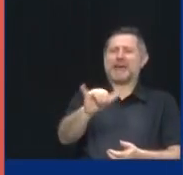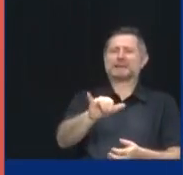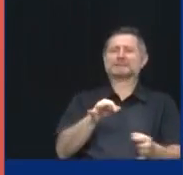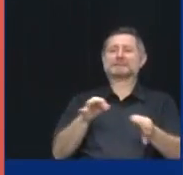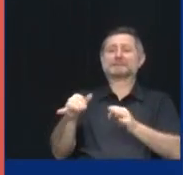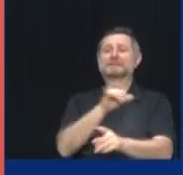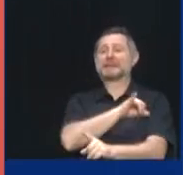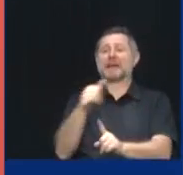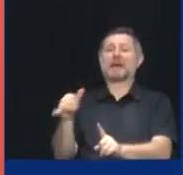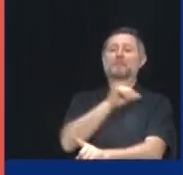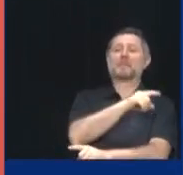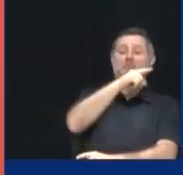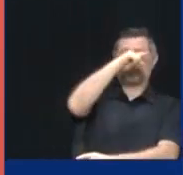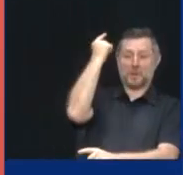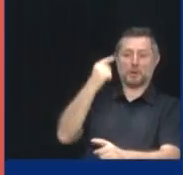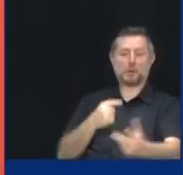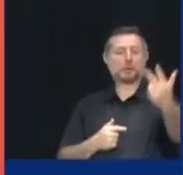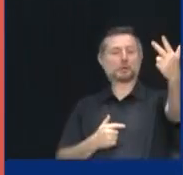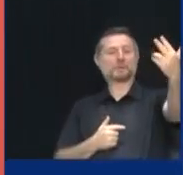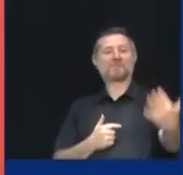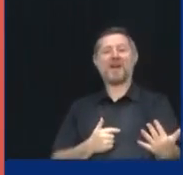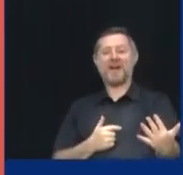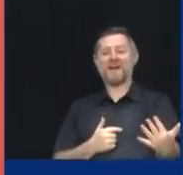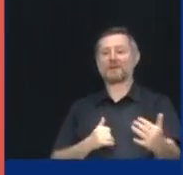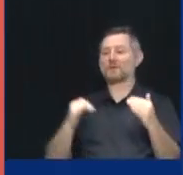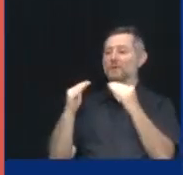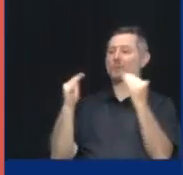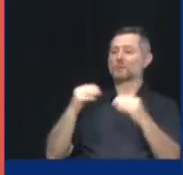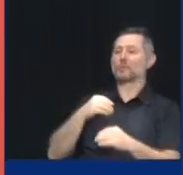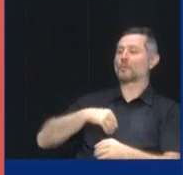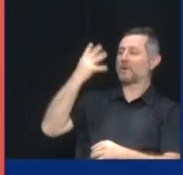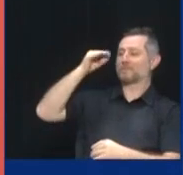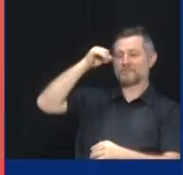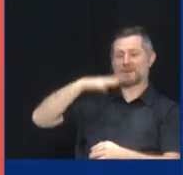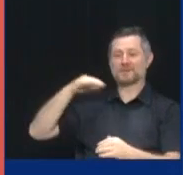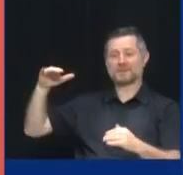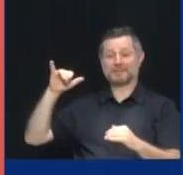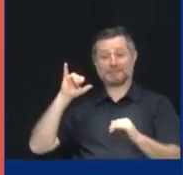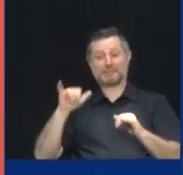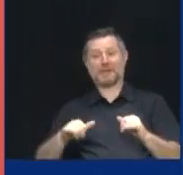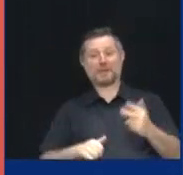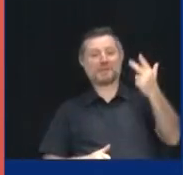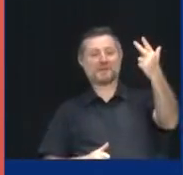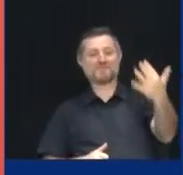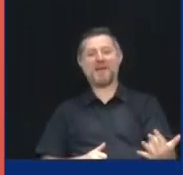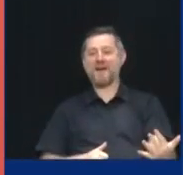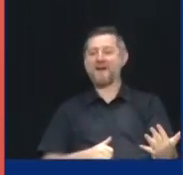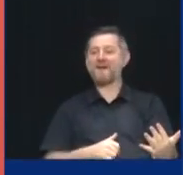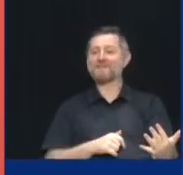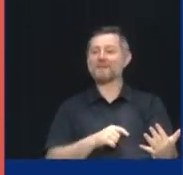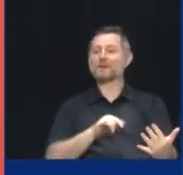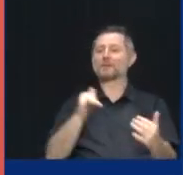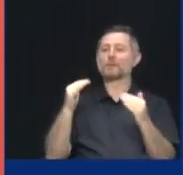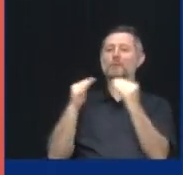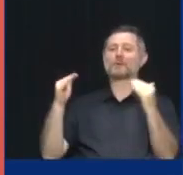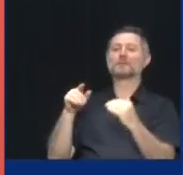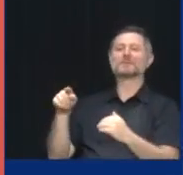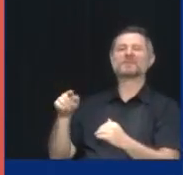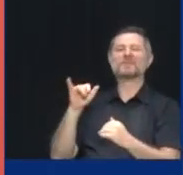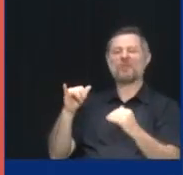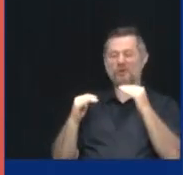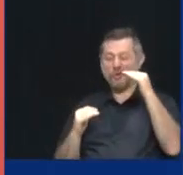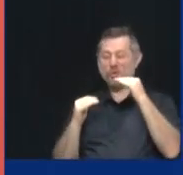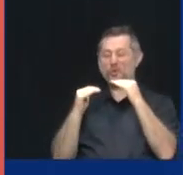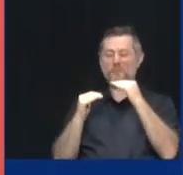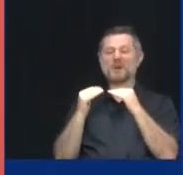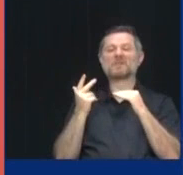three-fifths of a man, three-fifths of equality, almost equal, but not